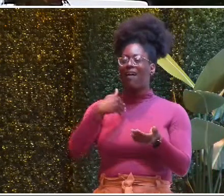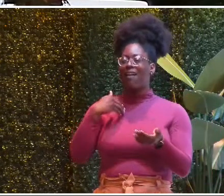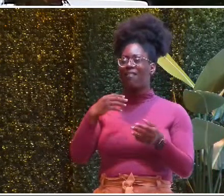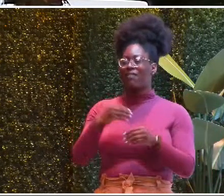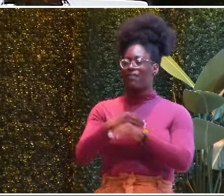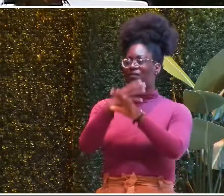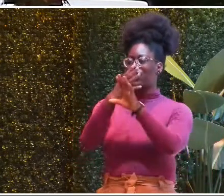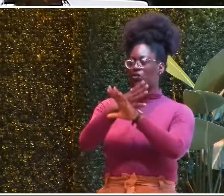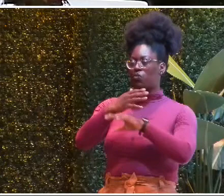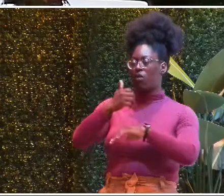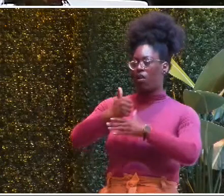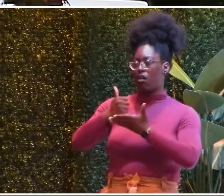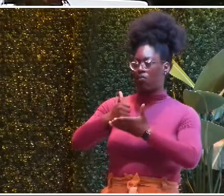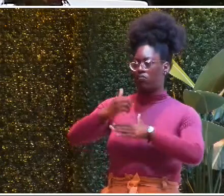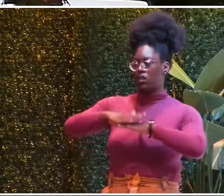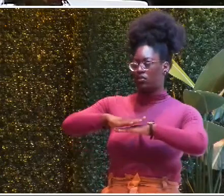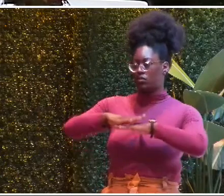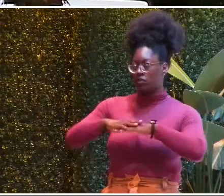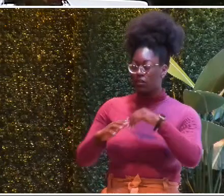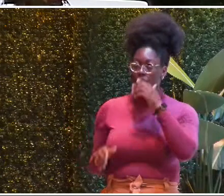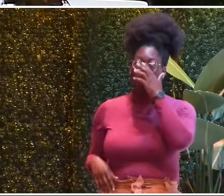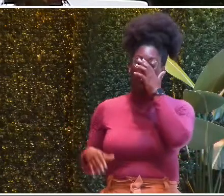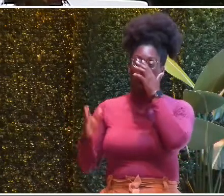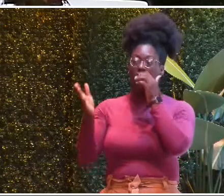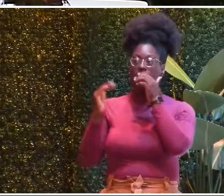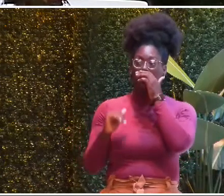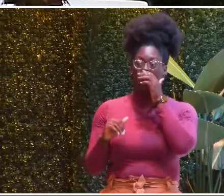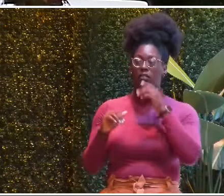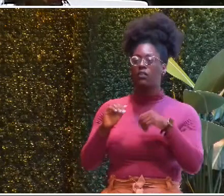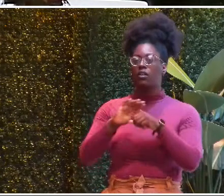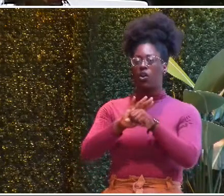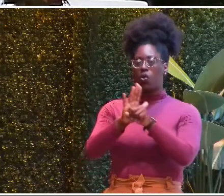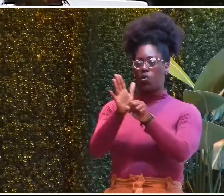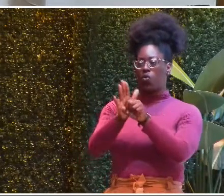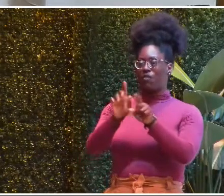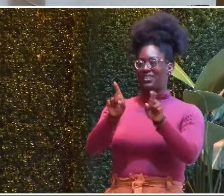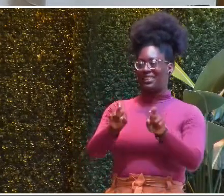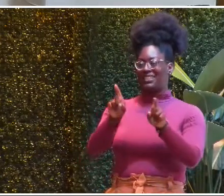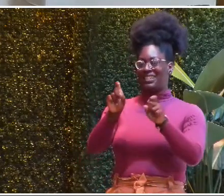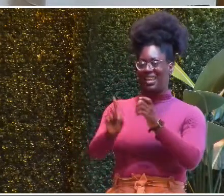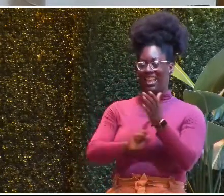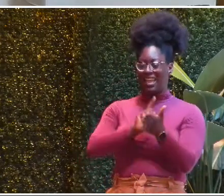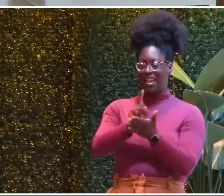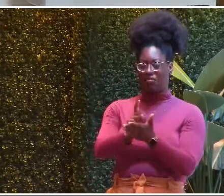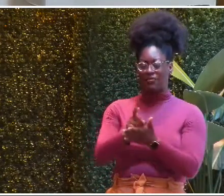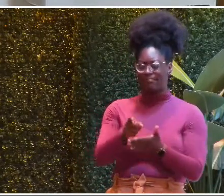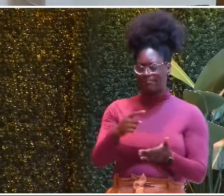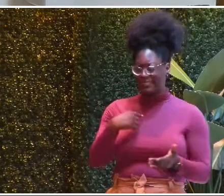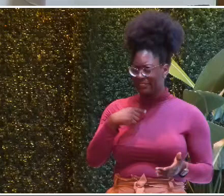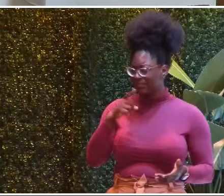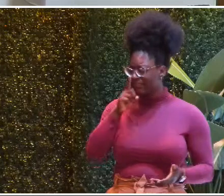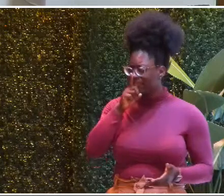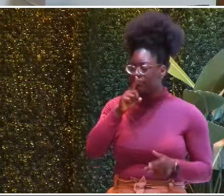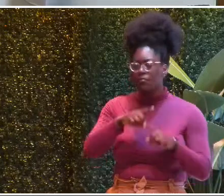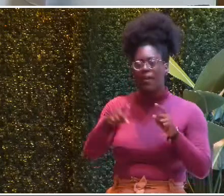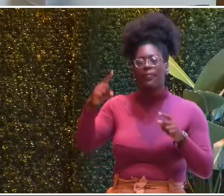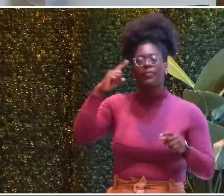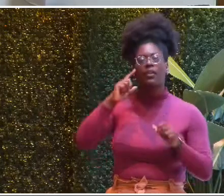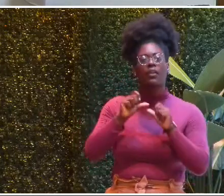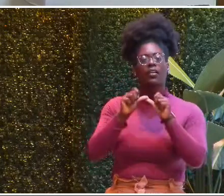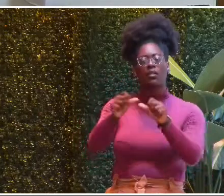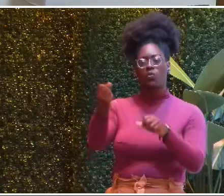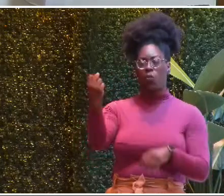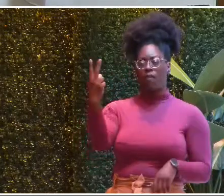COVID testing hours are, and it doesn't say the hours, but I believe that there's COVID testing until 12